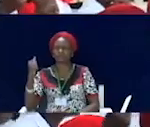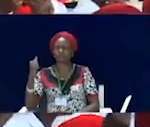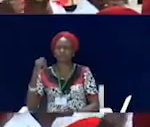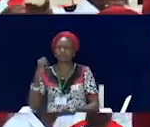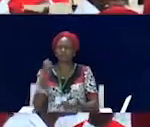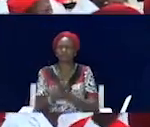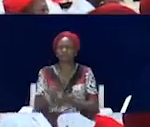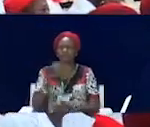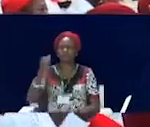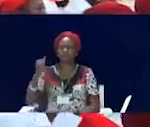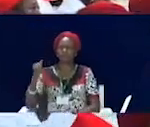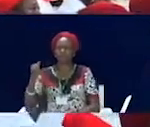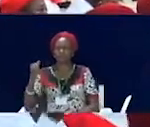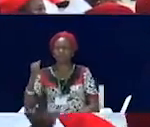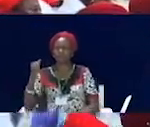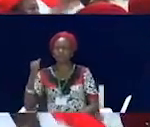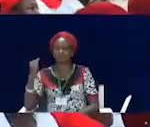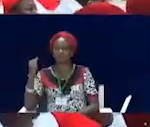Amen.